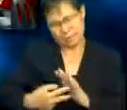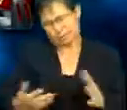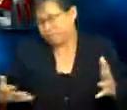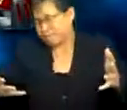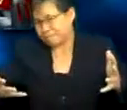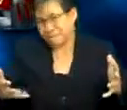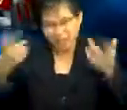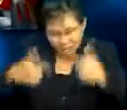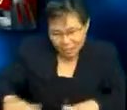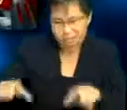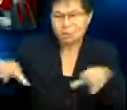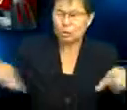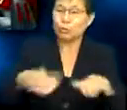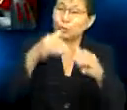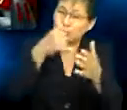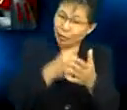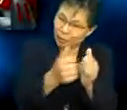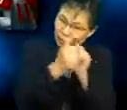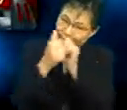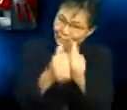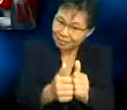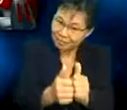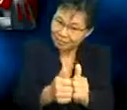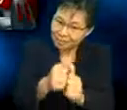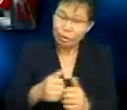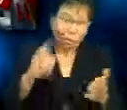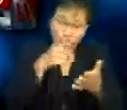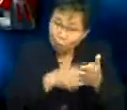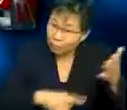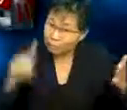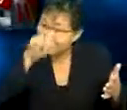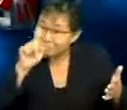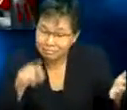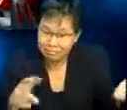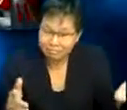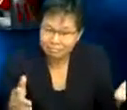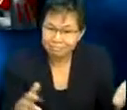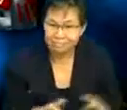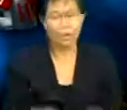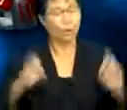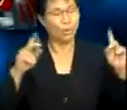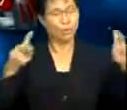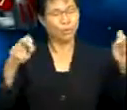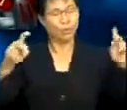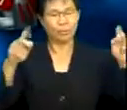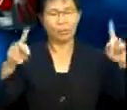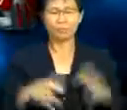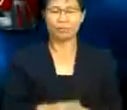No, I mean, let's do it together. What?